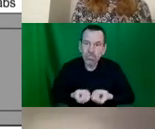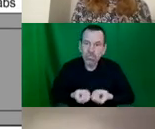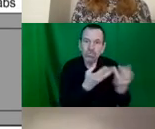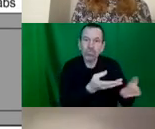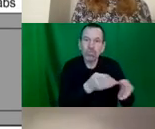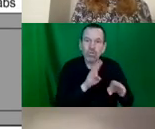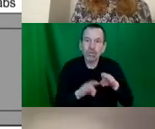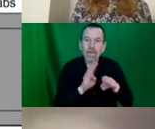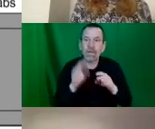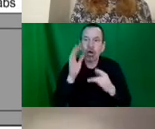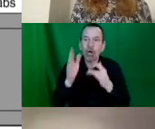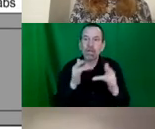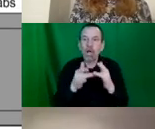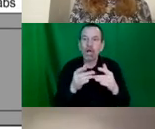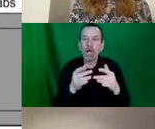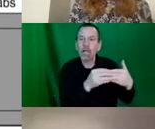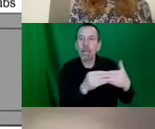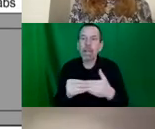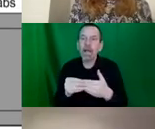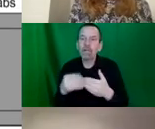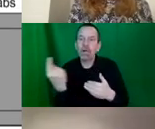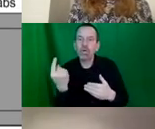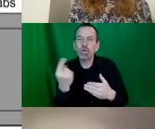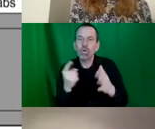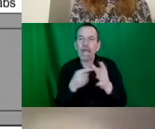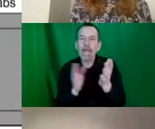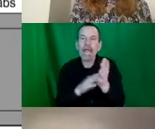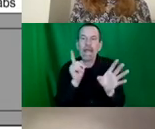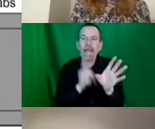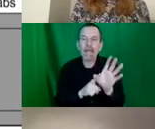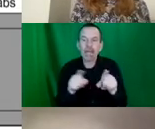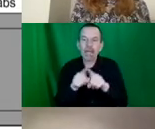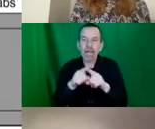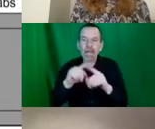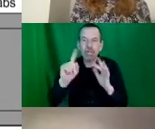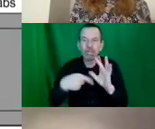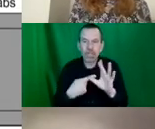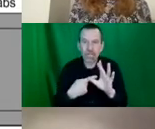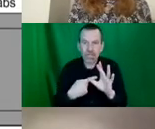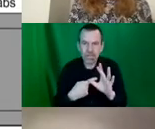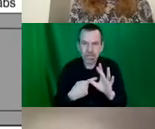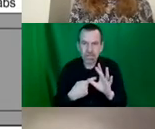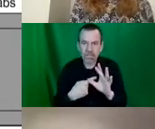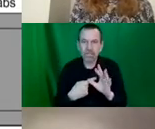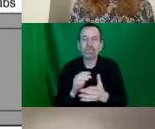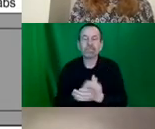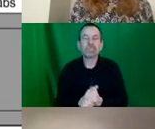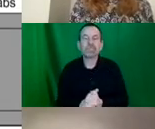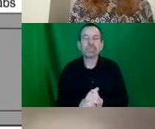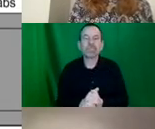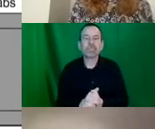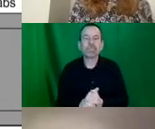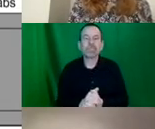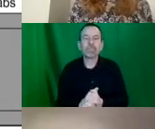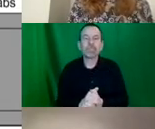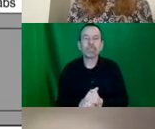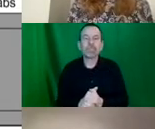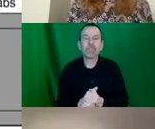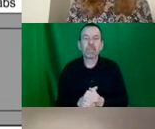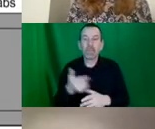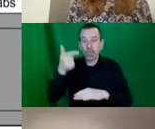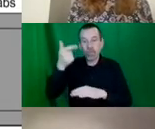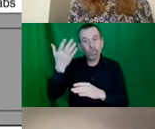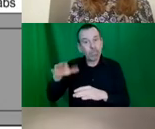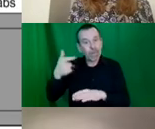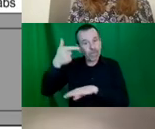led by Amy and Jess, who invited me to shadow and assist them when preparing for and completing the online sessions. We filmed training videos,